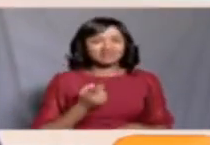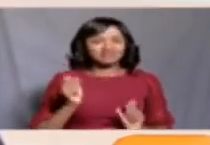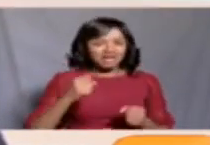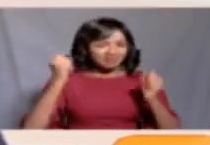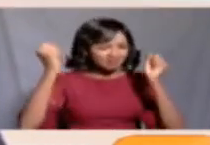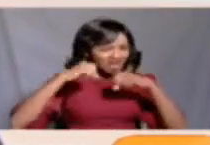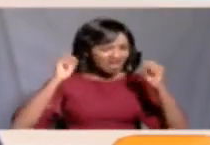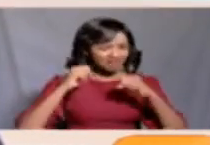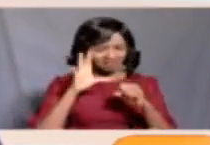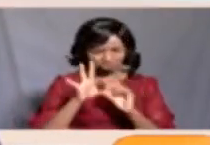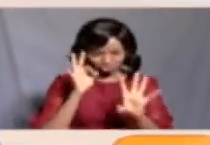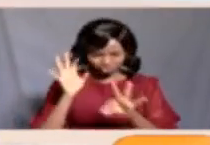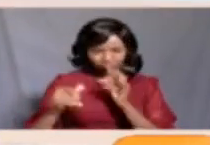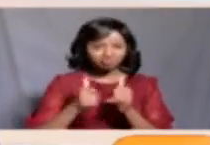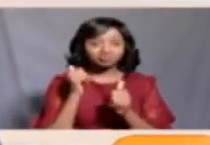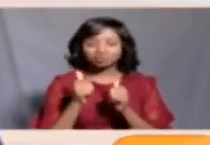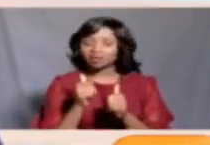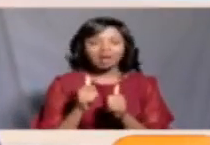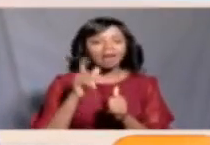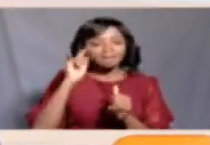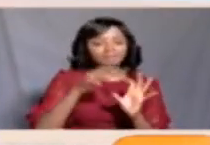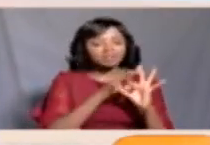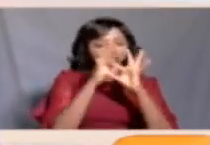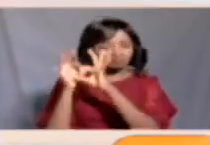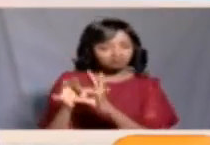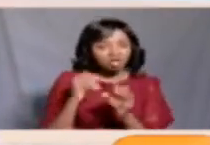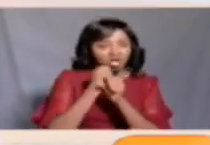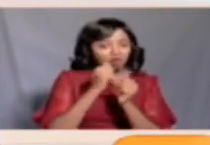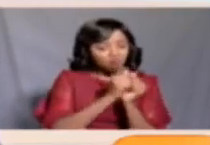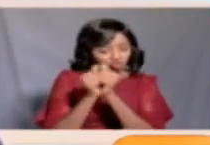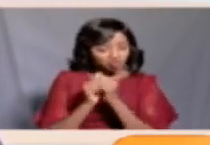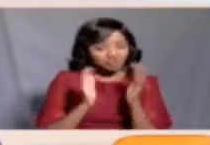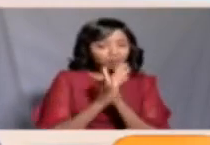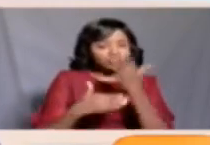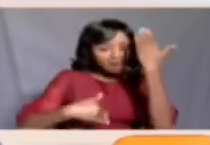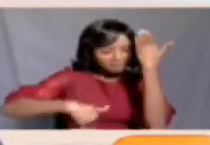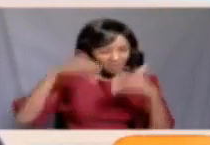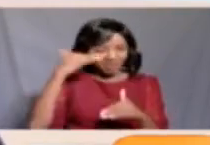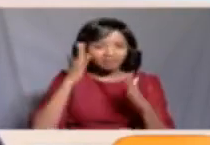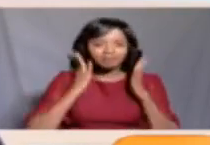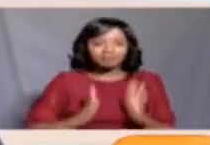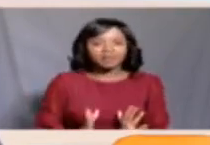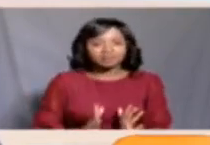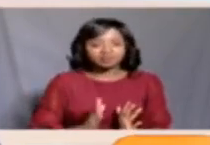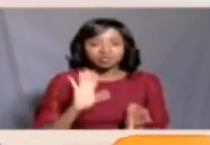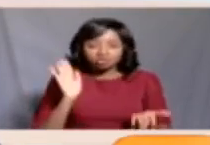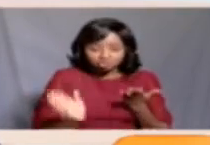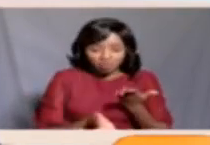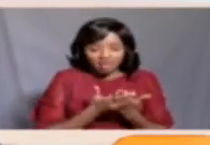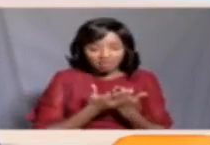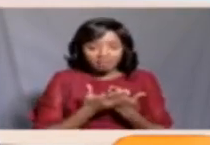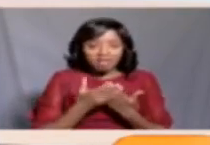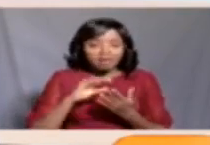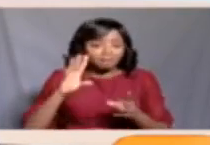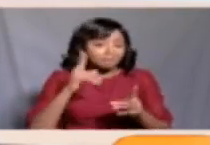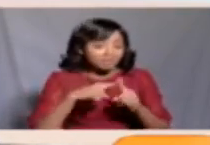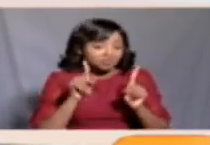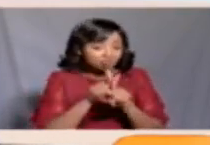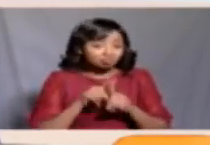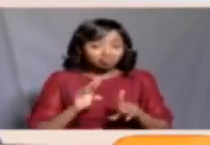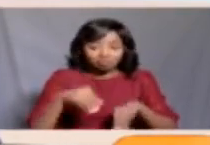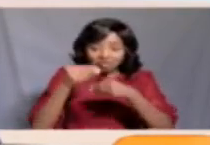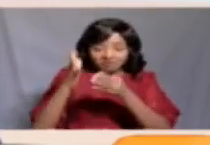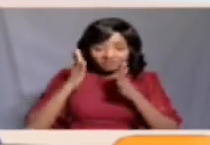in collaboration with the experts who know exactly what is happening. Of course, it's in collaboration. Yeah. It's giving them power so that it's not that someone who's mentally